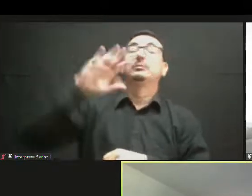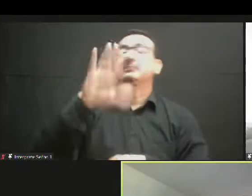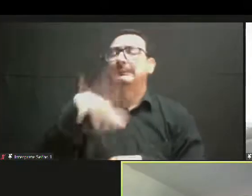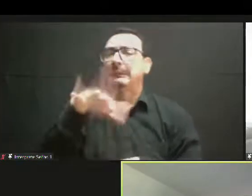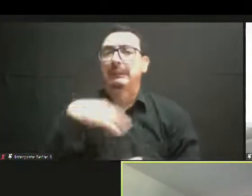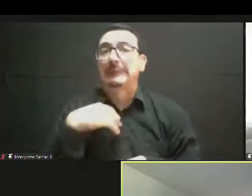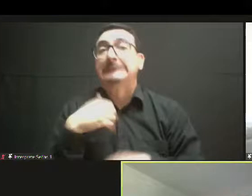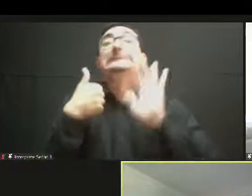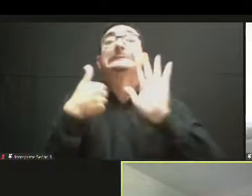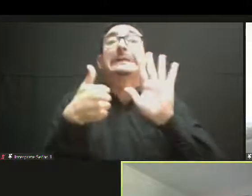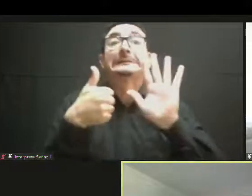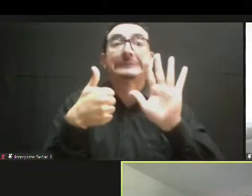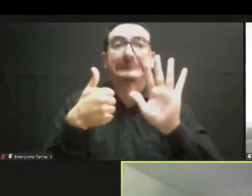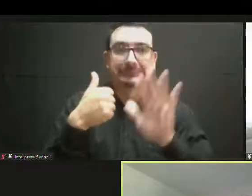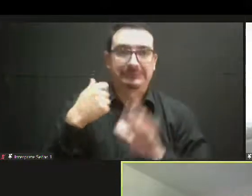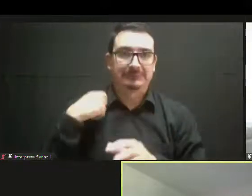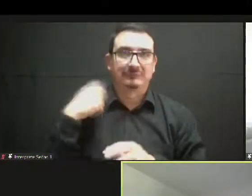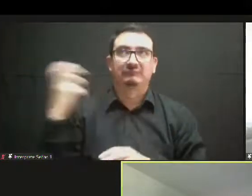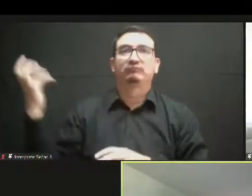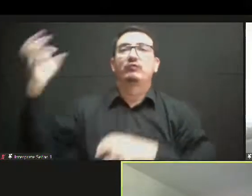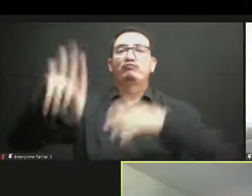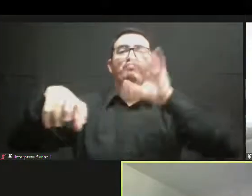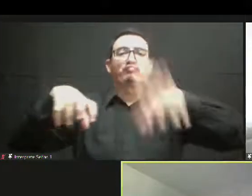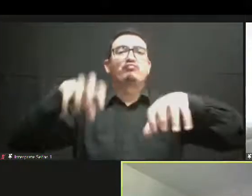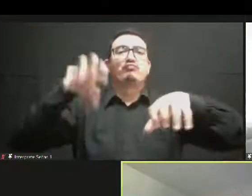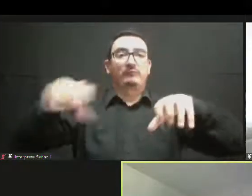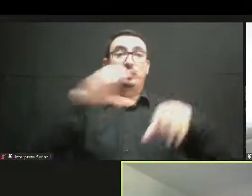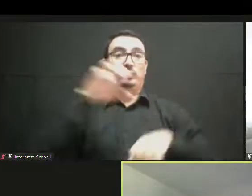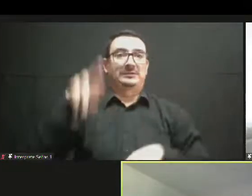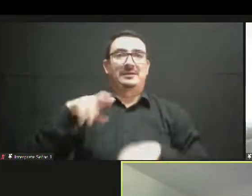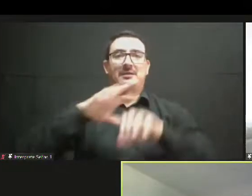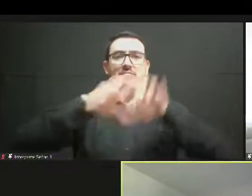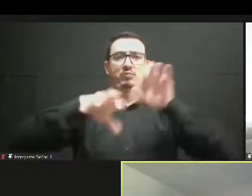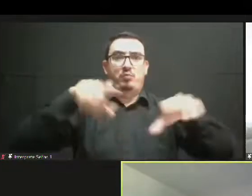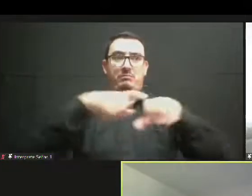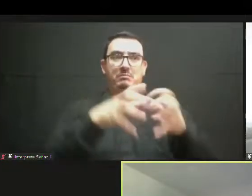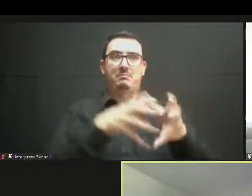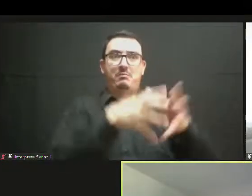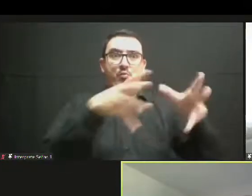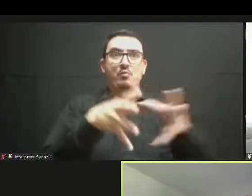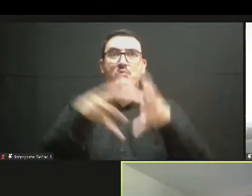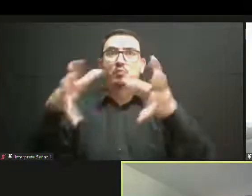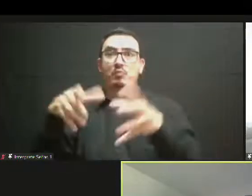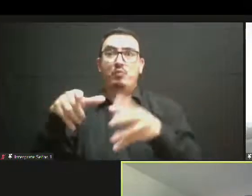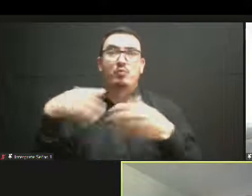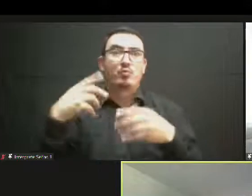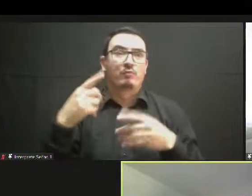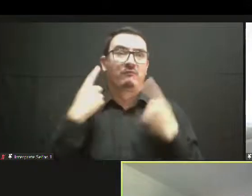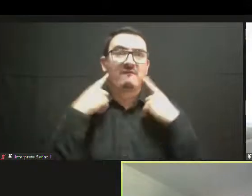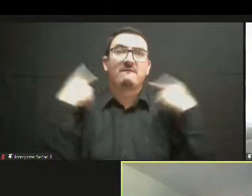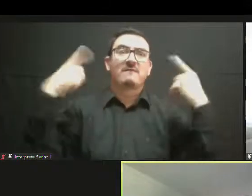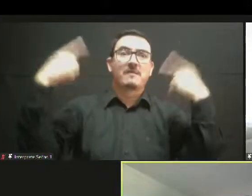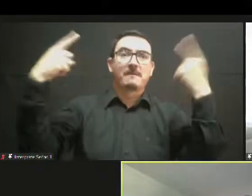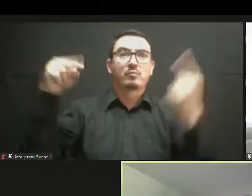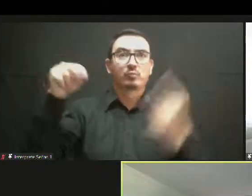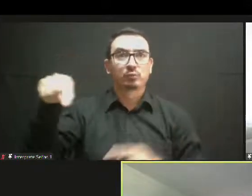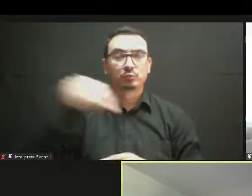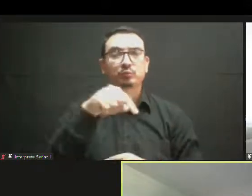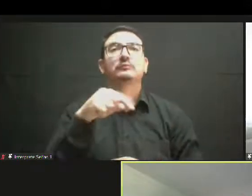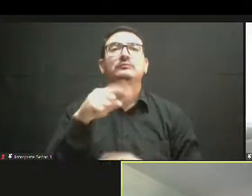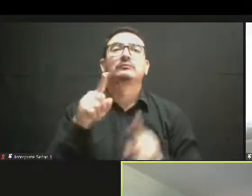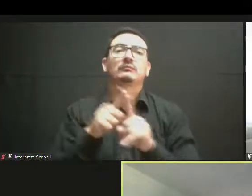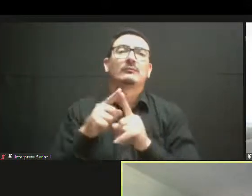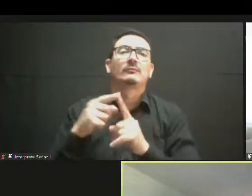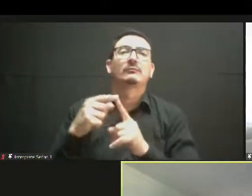time Sykes that acquired an Acer operation. We had LLB doing back offices.